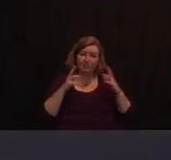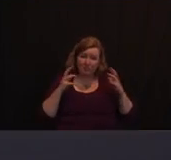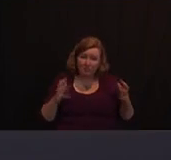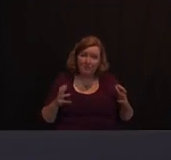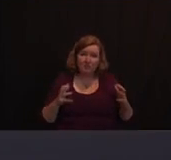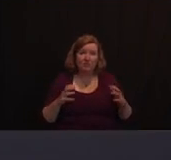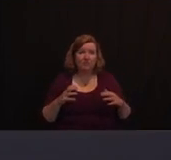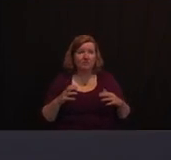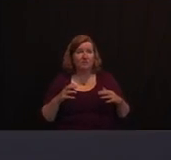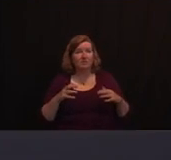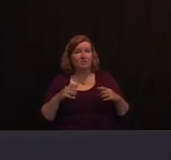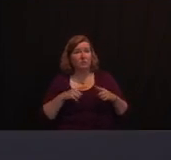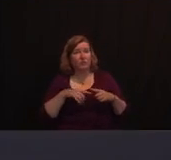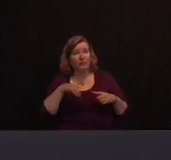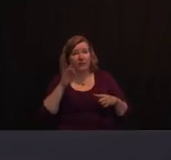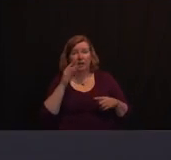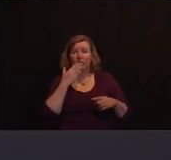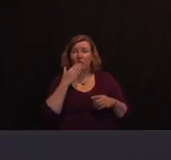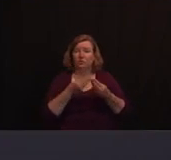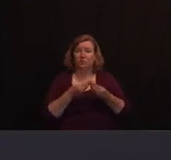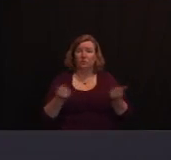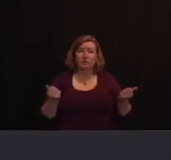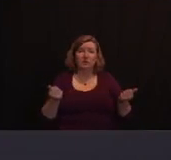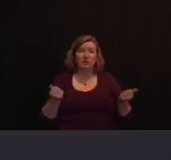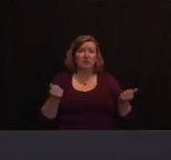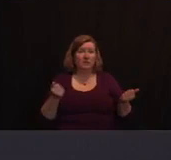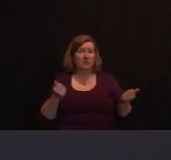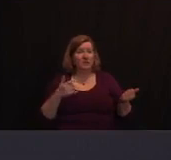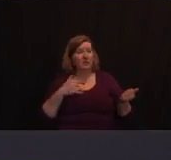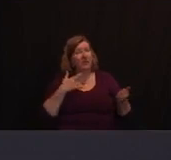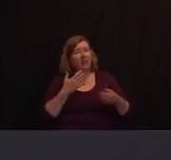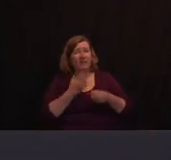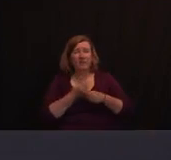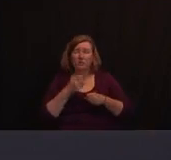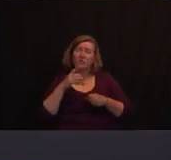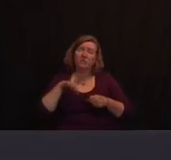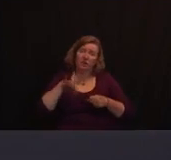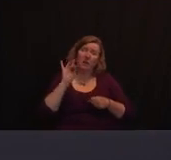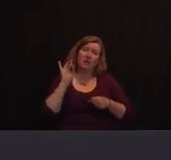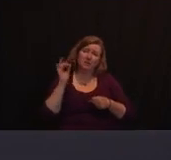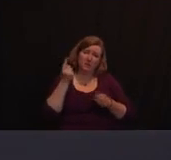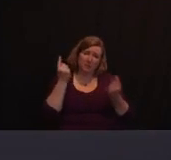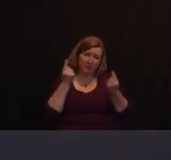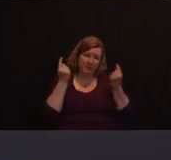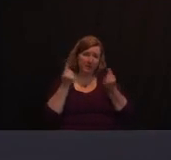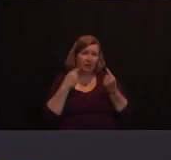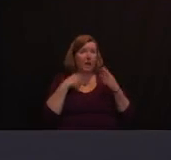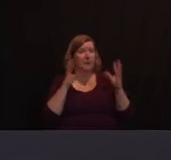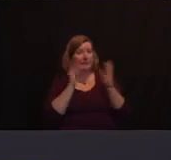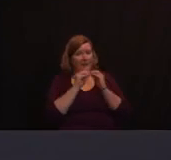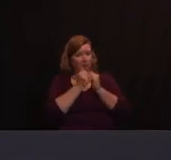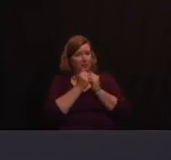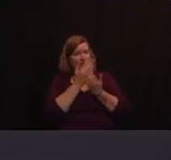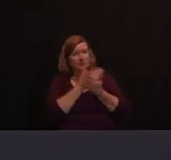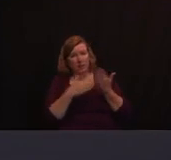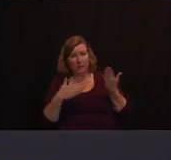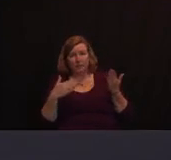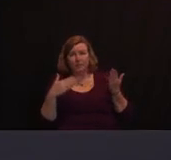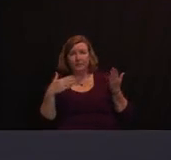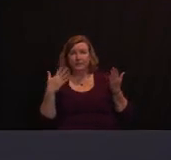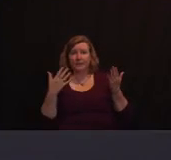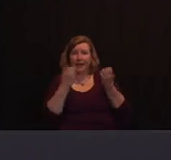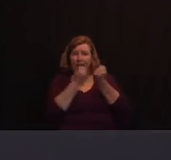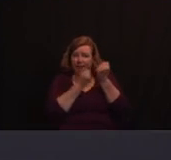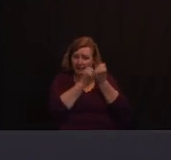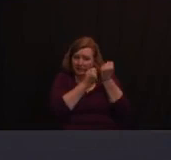desperately, to find a good solution here. And I'm confident we will find something. There was a meeting, I know, with some of the representatives of advocates,